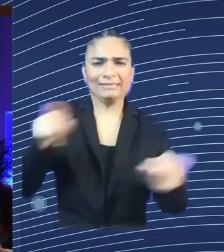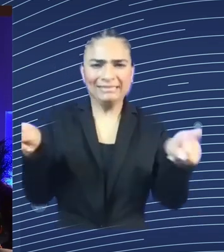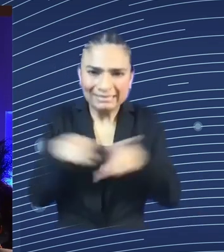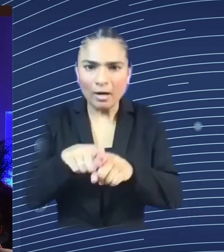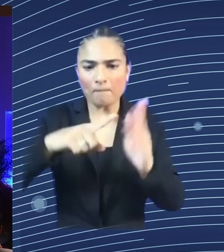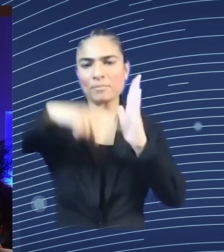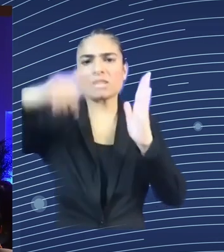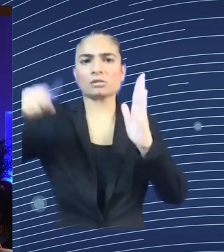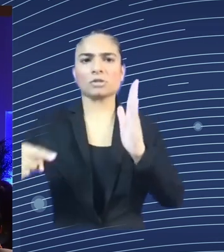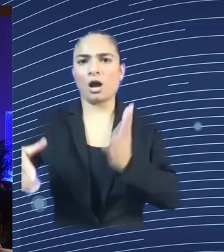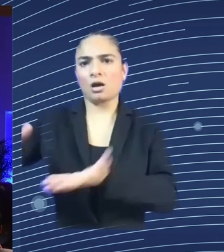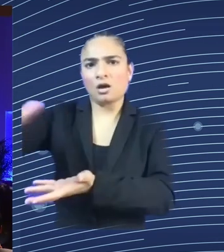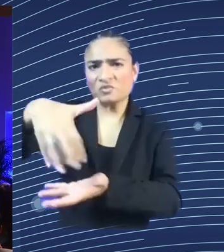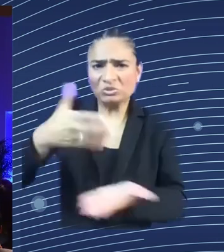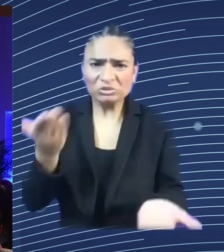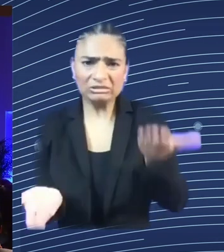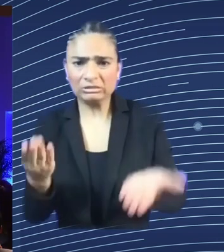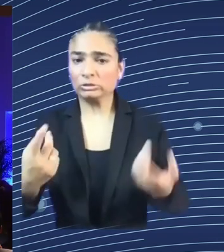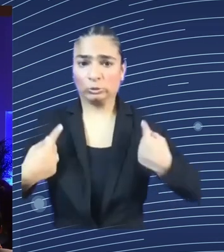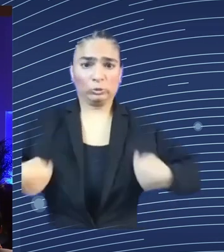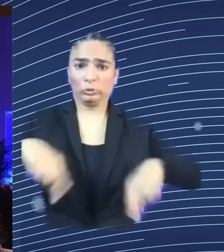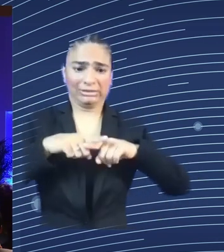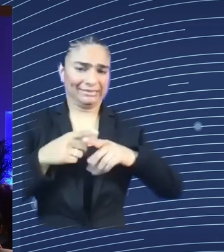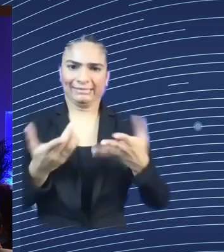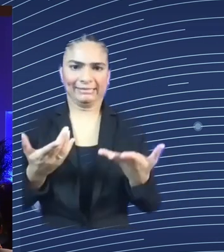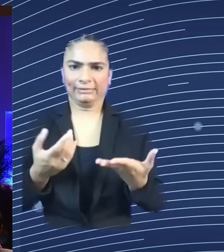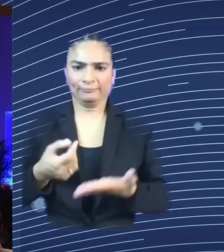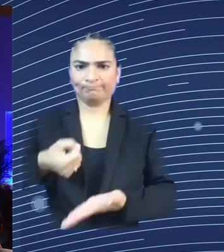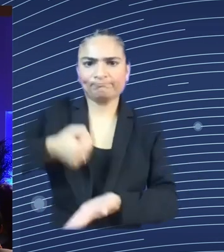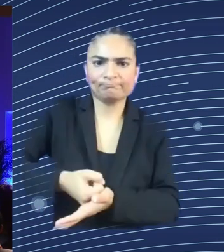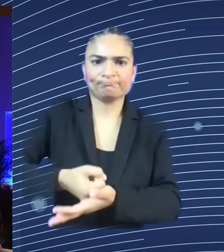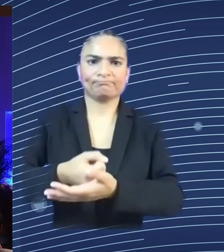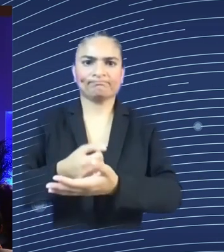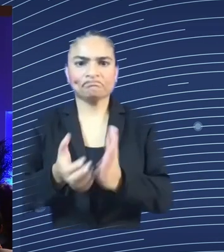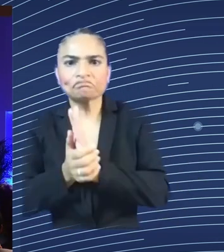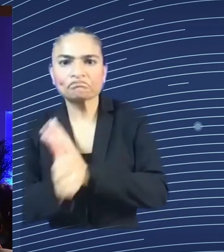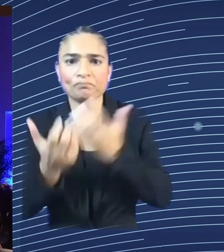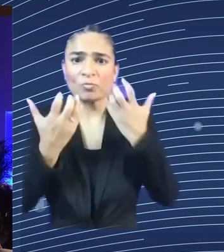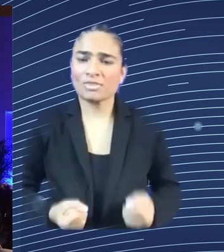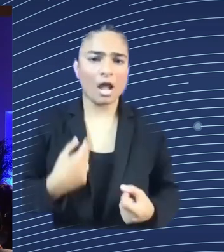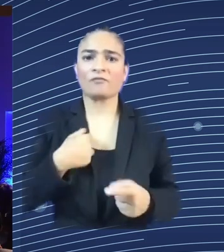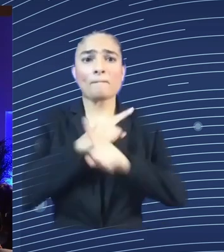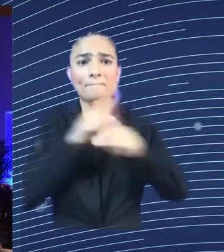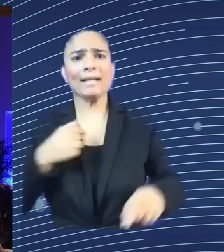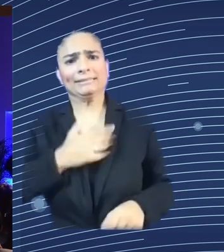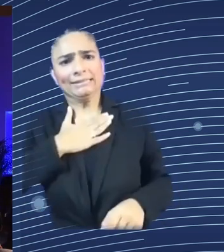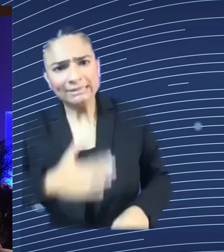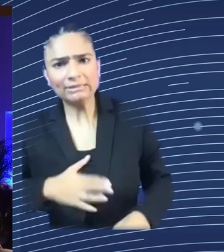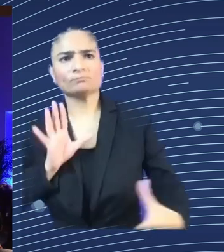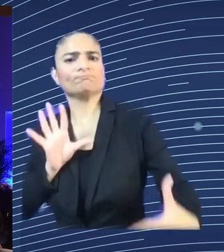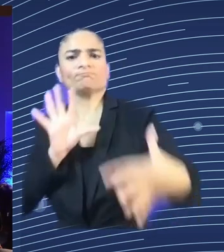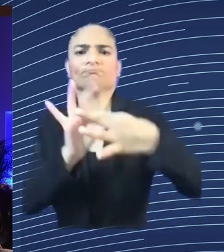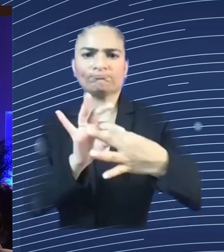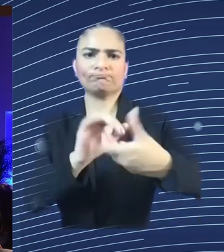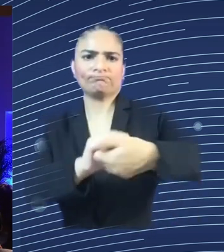with the digital qualified person. So here's my question. Thank you very much. Excellent question. Thank